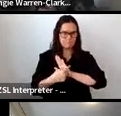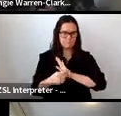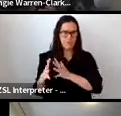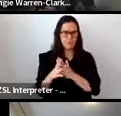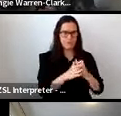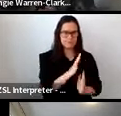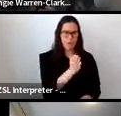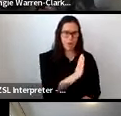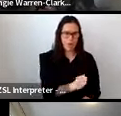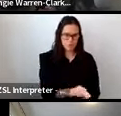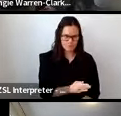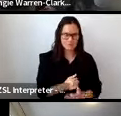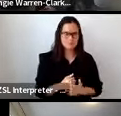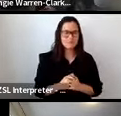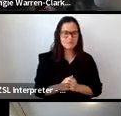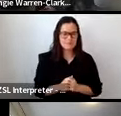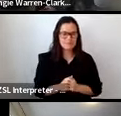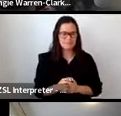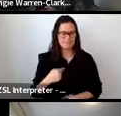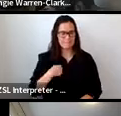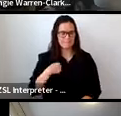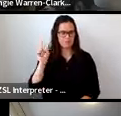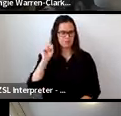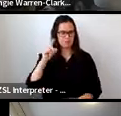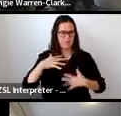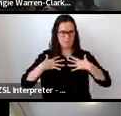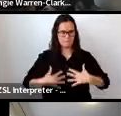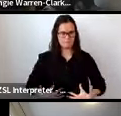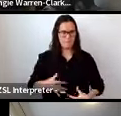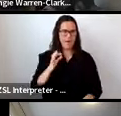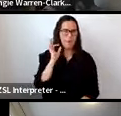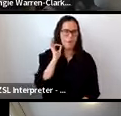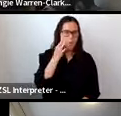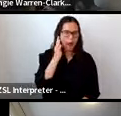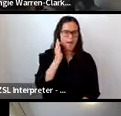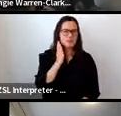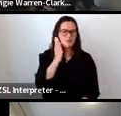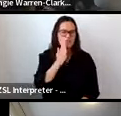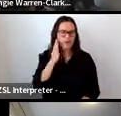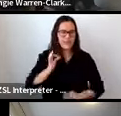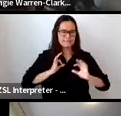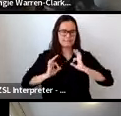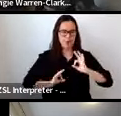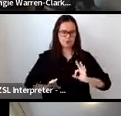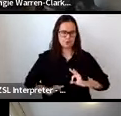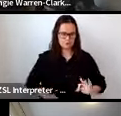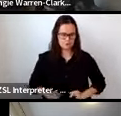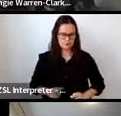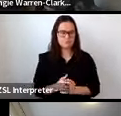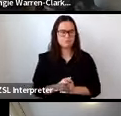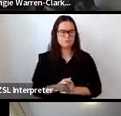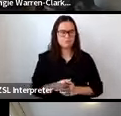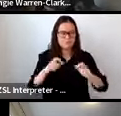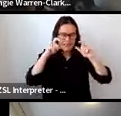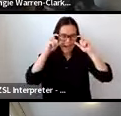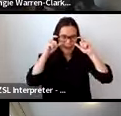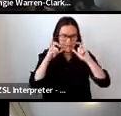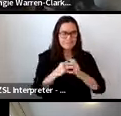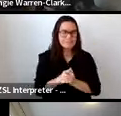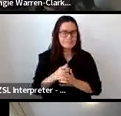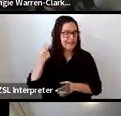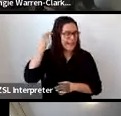Today I'm wearing a white, grey and white spotted top. I have glasses and short brown hair.